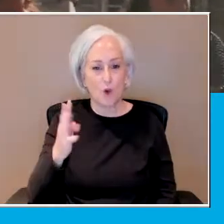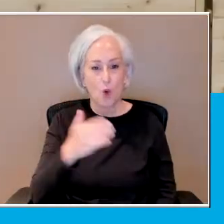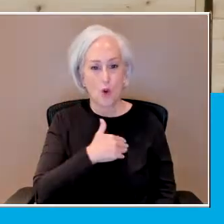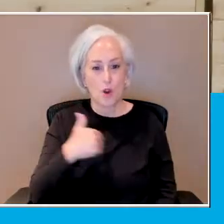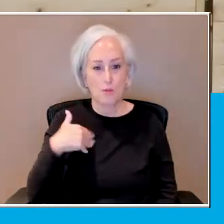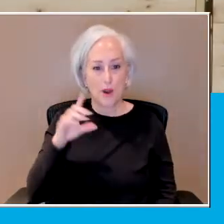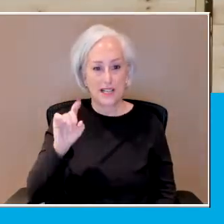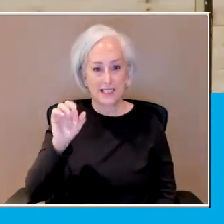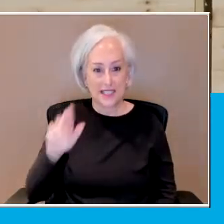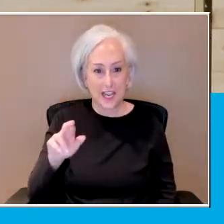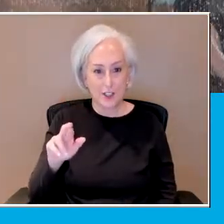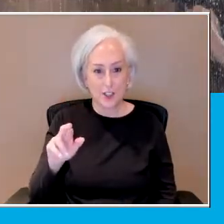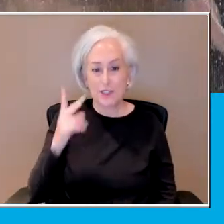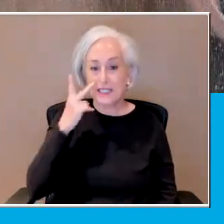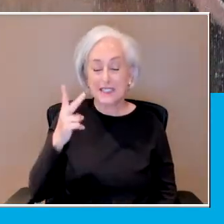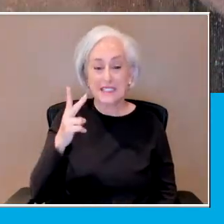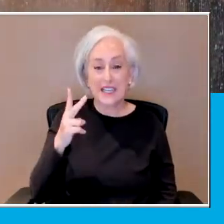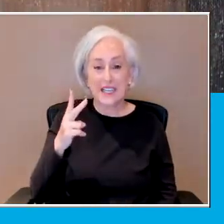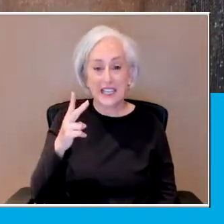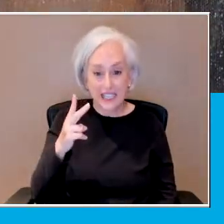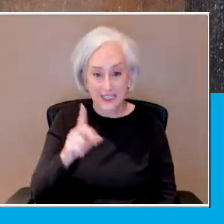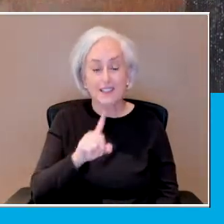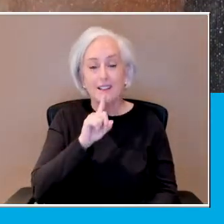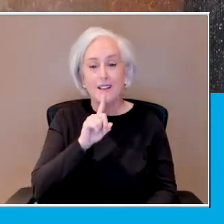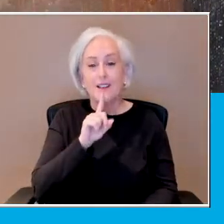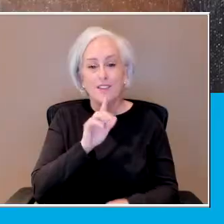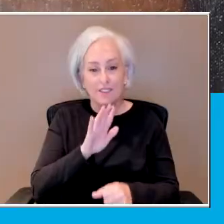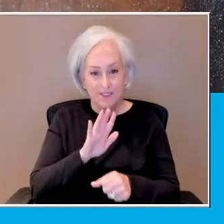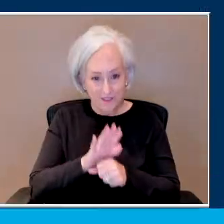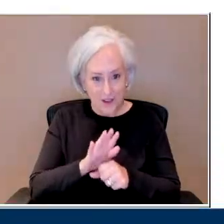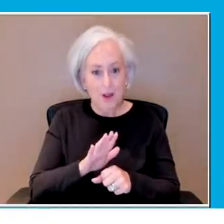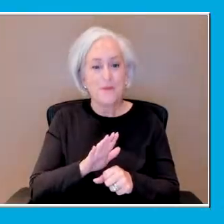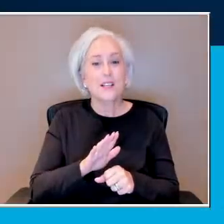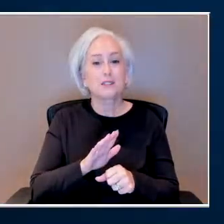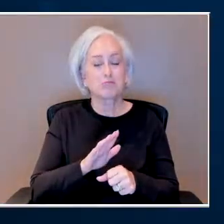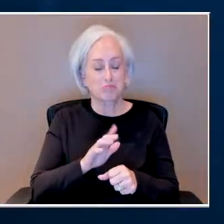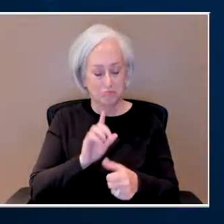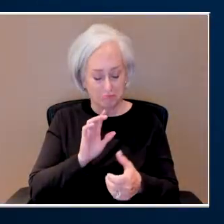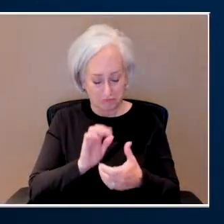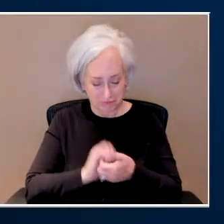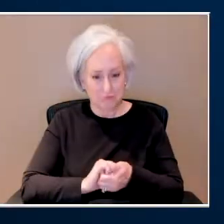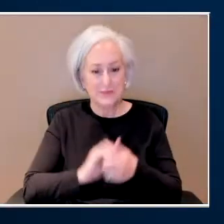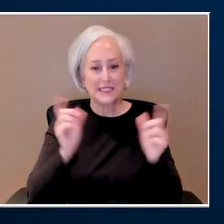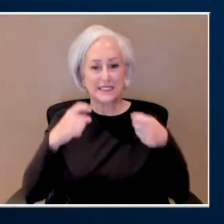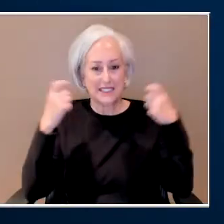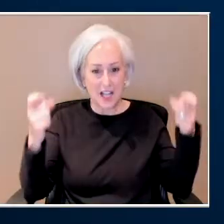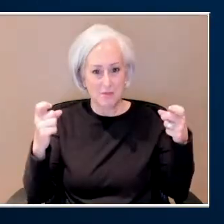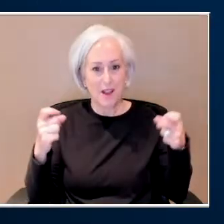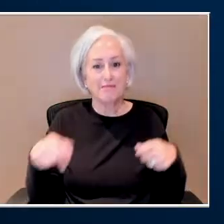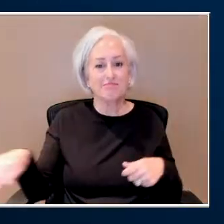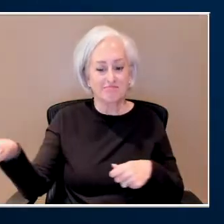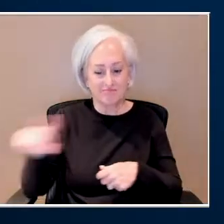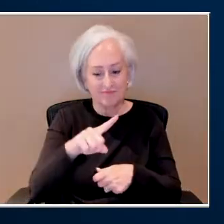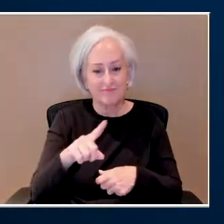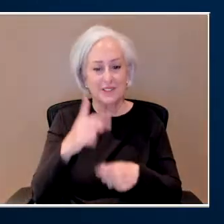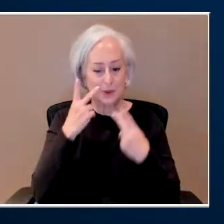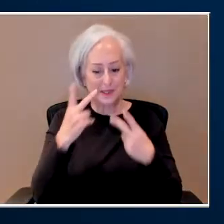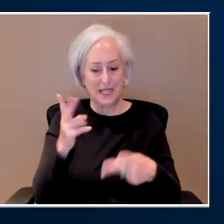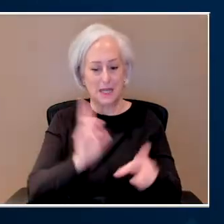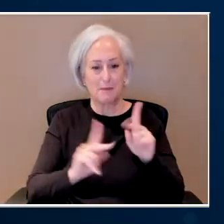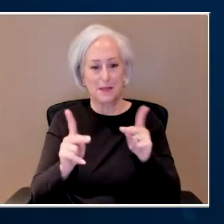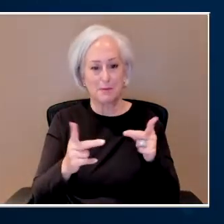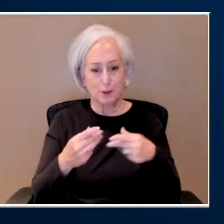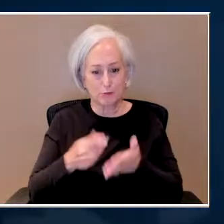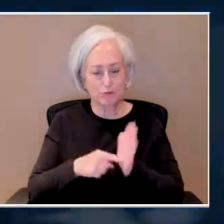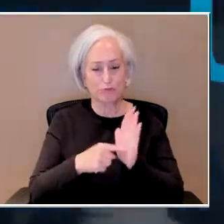renewal ceremony that made Jenny feel like royalty, and the community of supporters letting her know she's loved. Tuesday at 8.